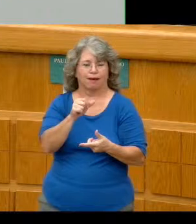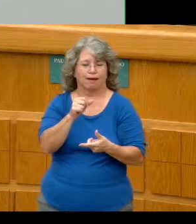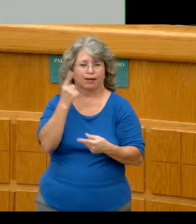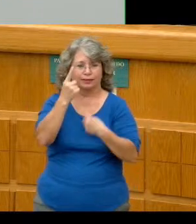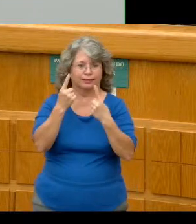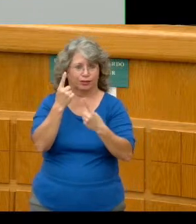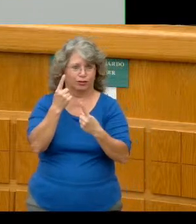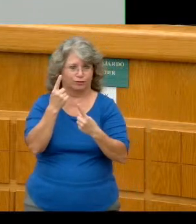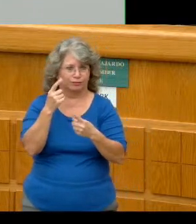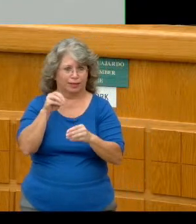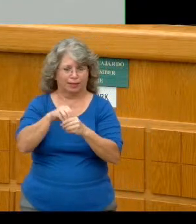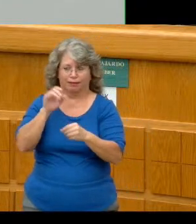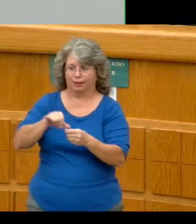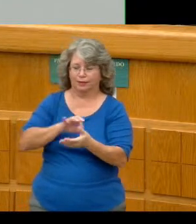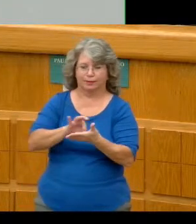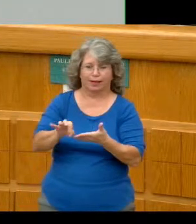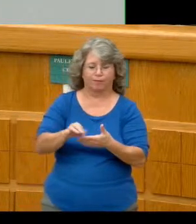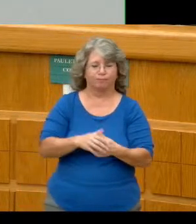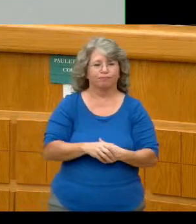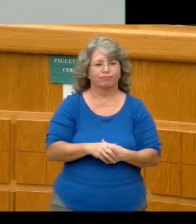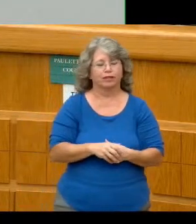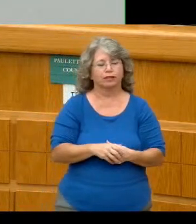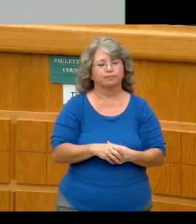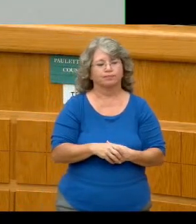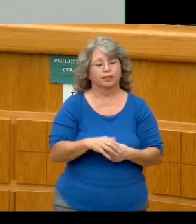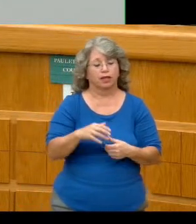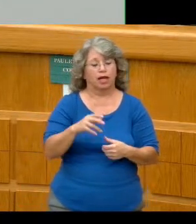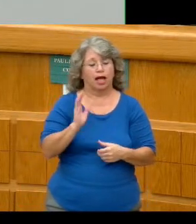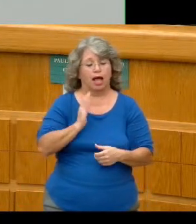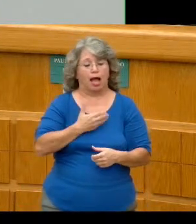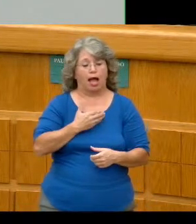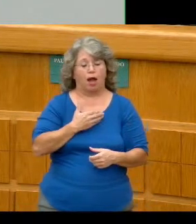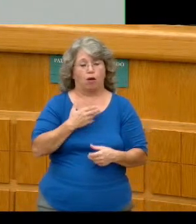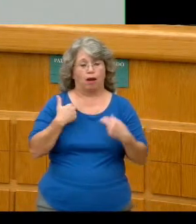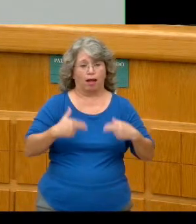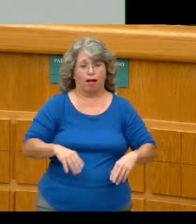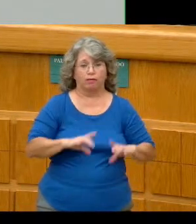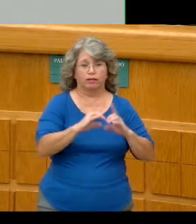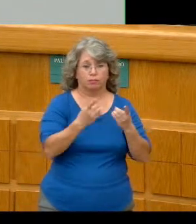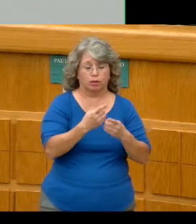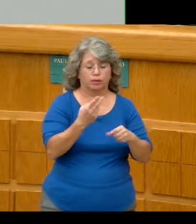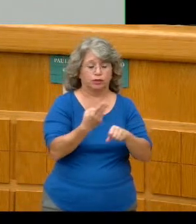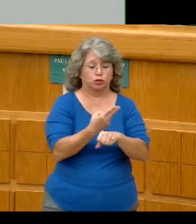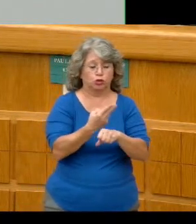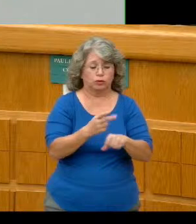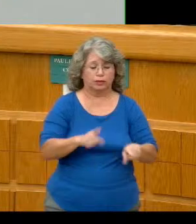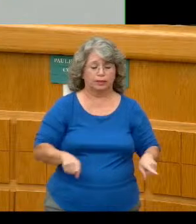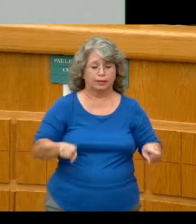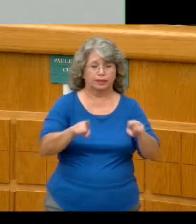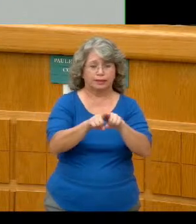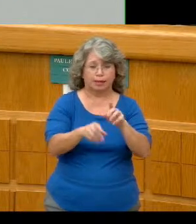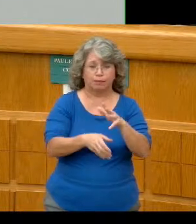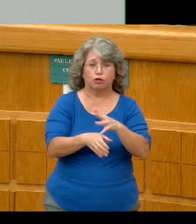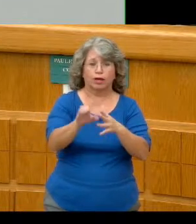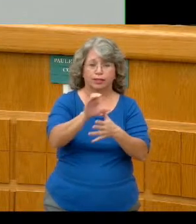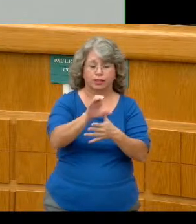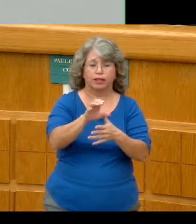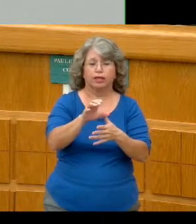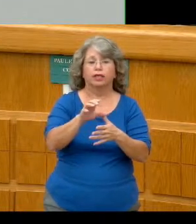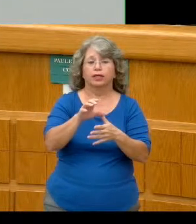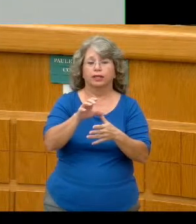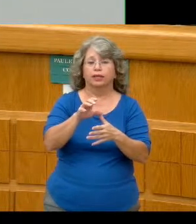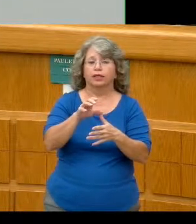that from the public health department, and they're using the same criteria, the state is independently going through all the death certificates and counting